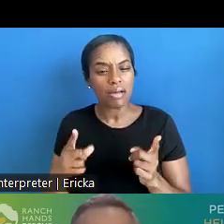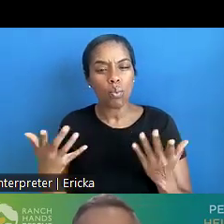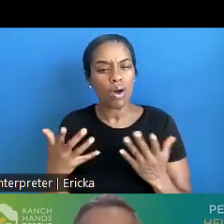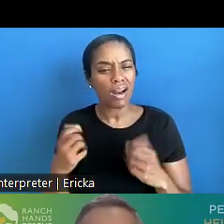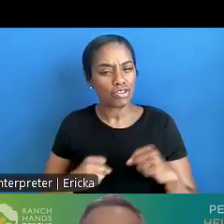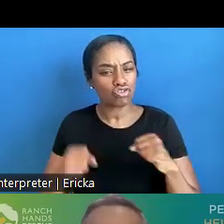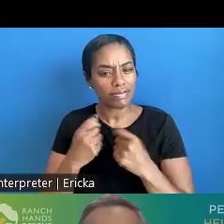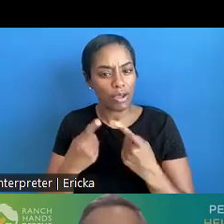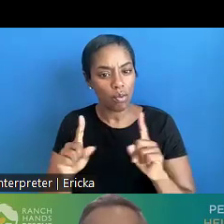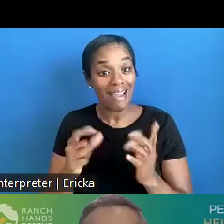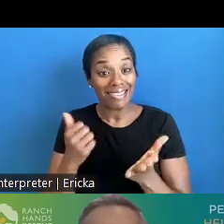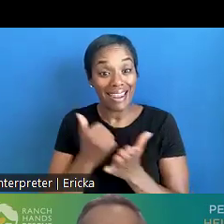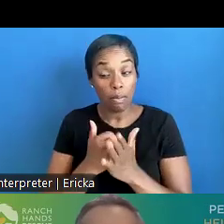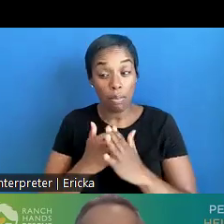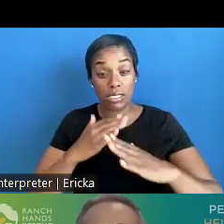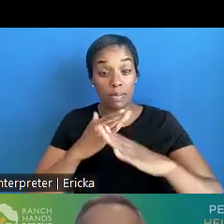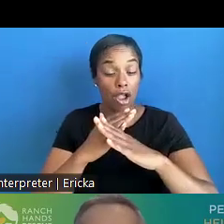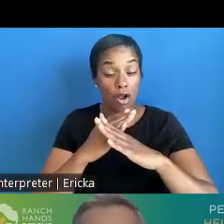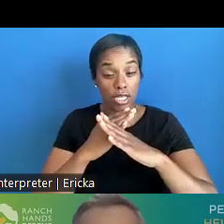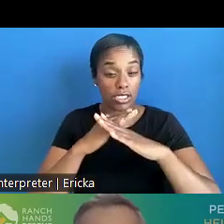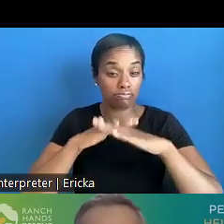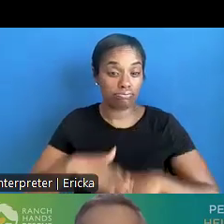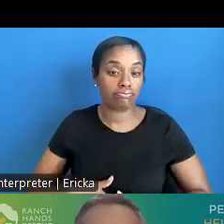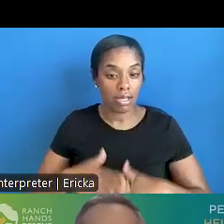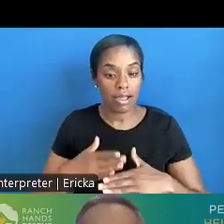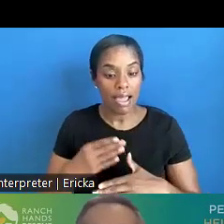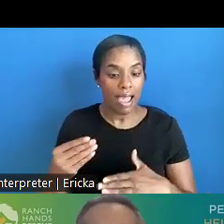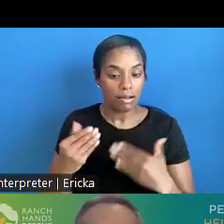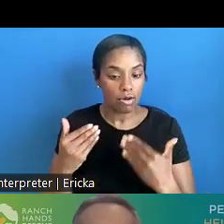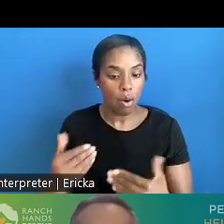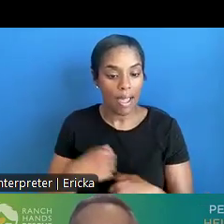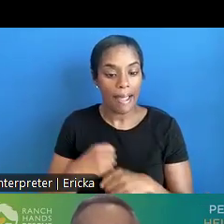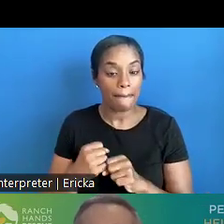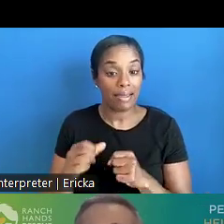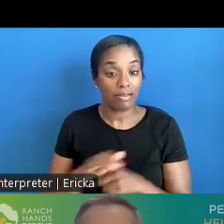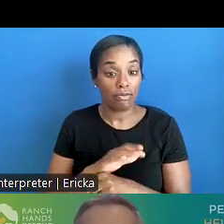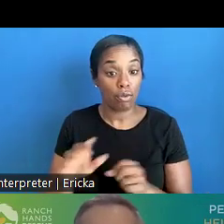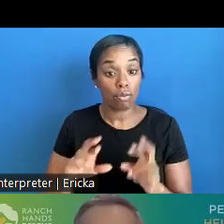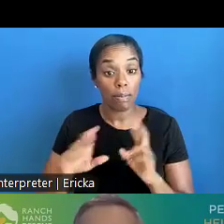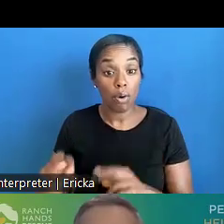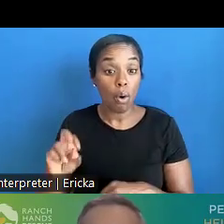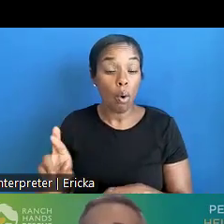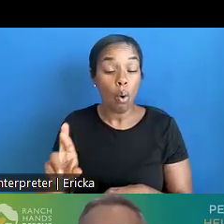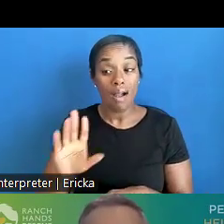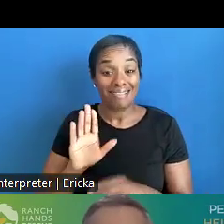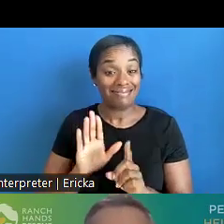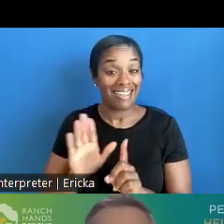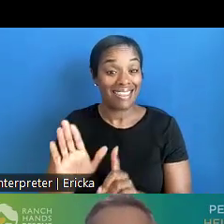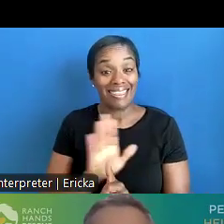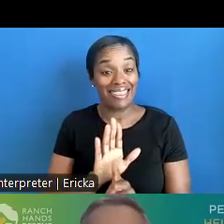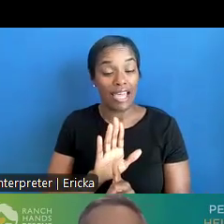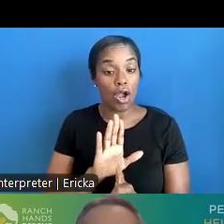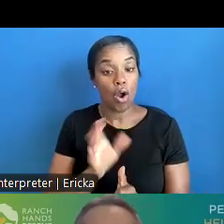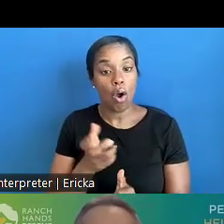them overcome those barriers and actually make the full report, or helps them overcome their own internal biases in addition to the screener's